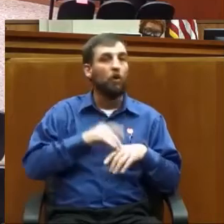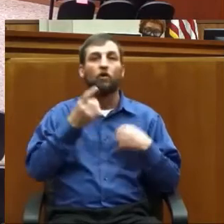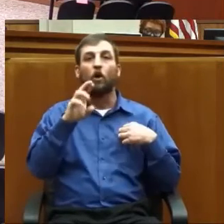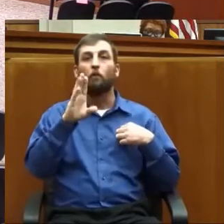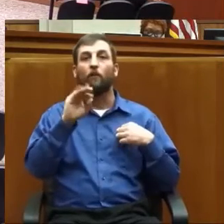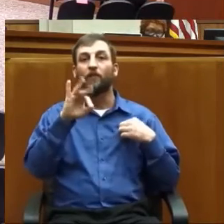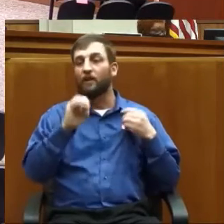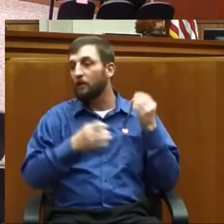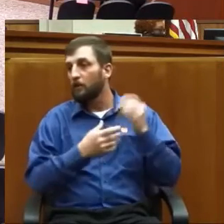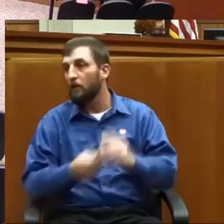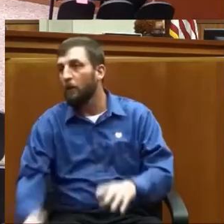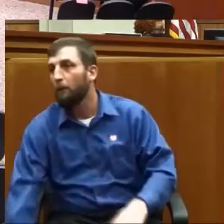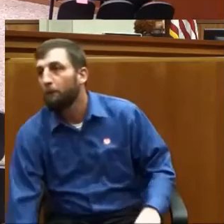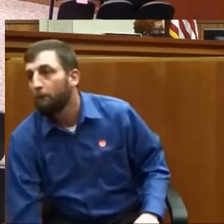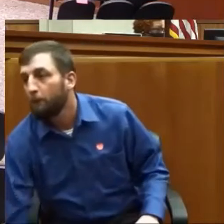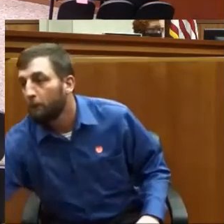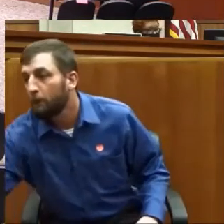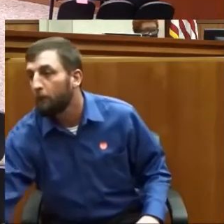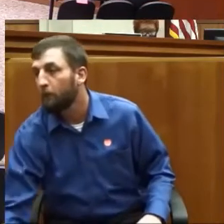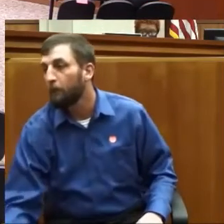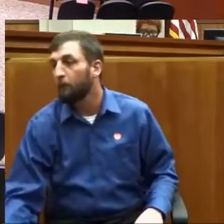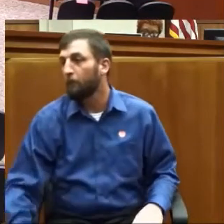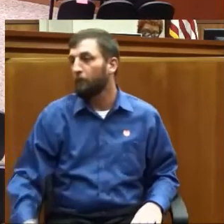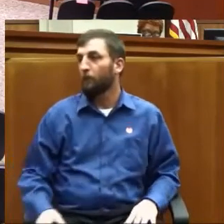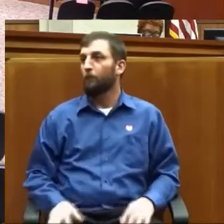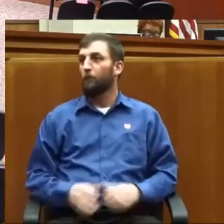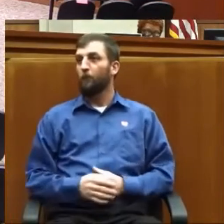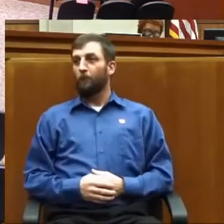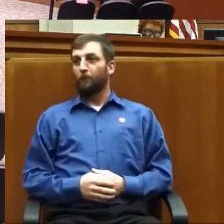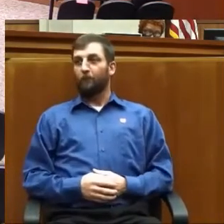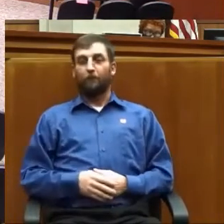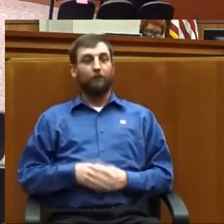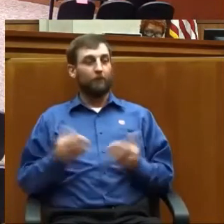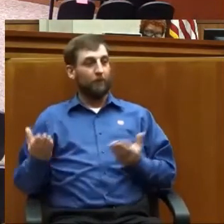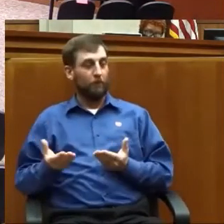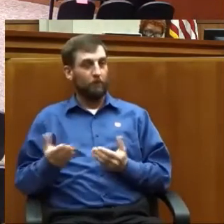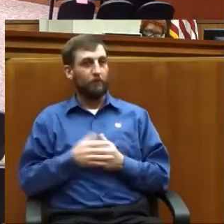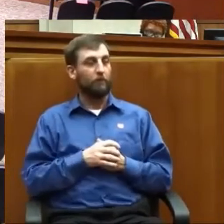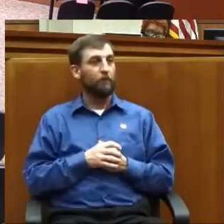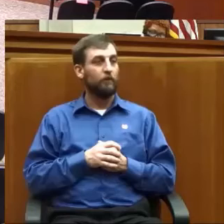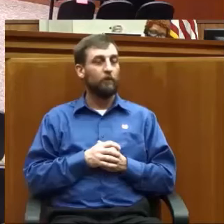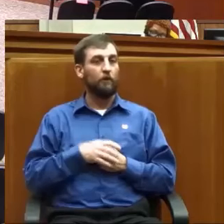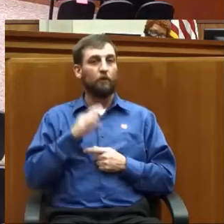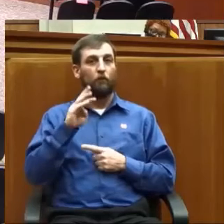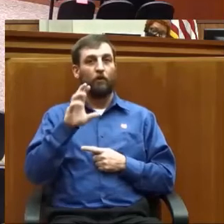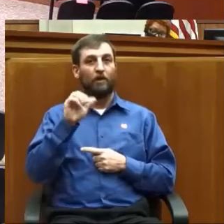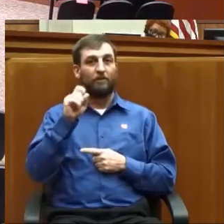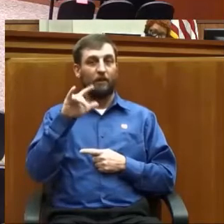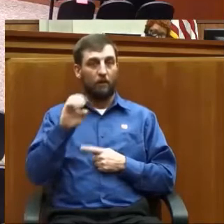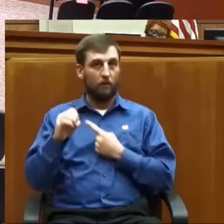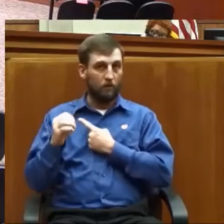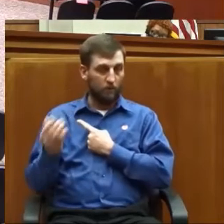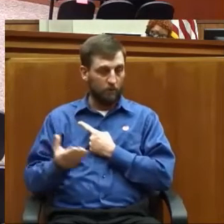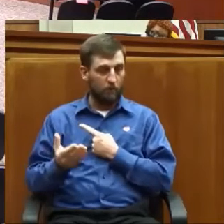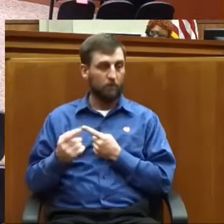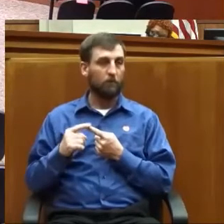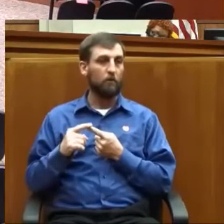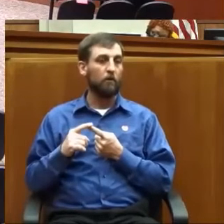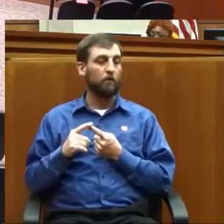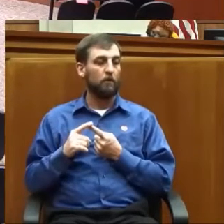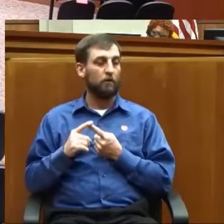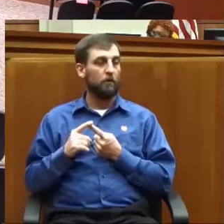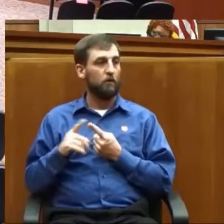Dr. Bofi? Is she here? No. Not present. Mr. Castile? Here. Mr. Castile